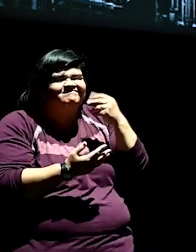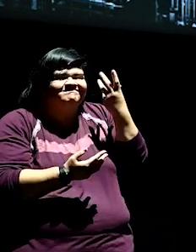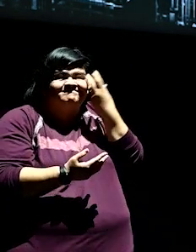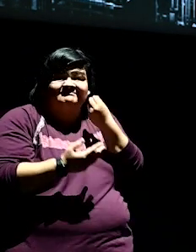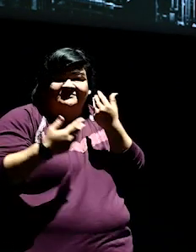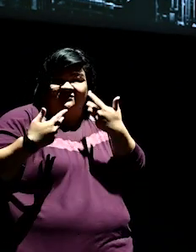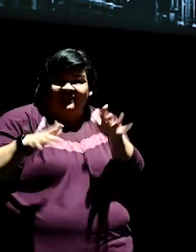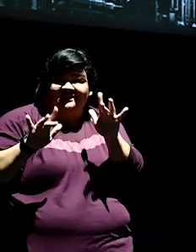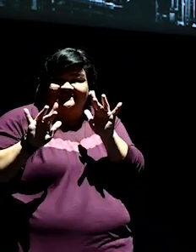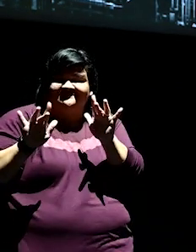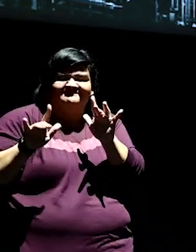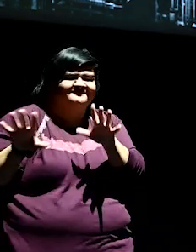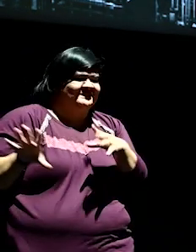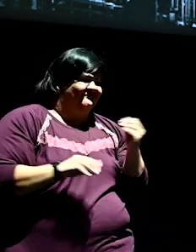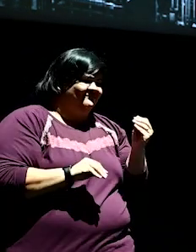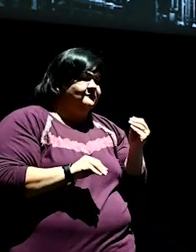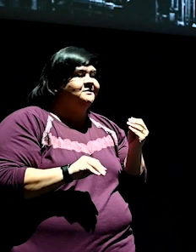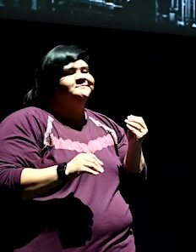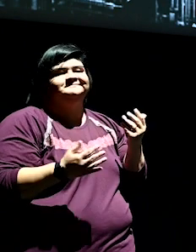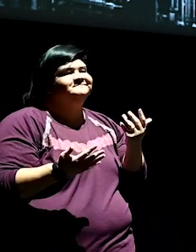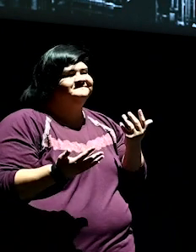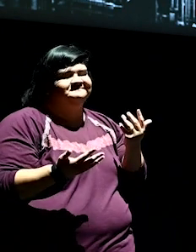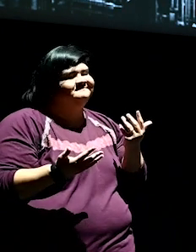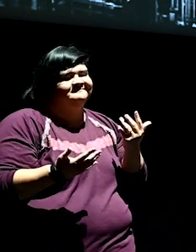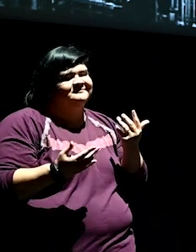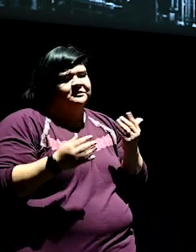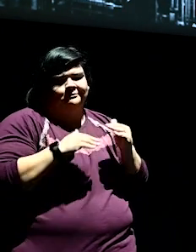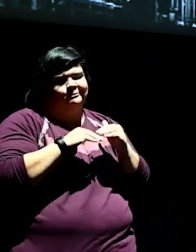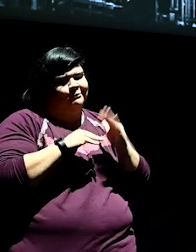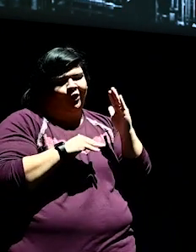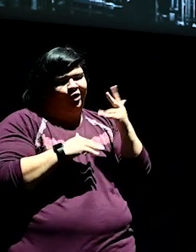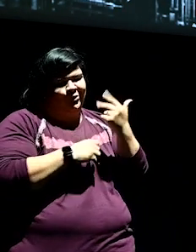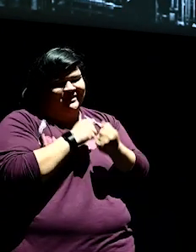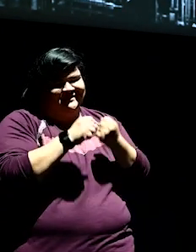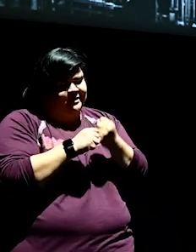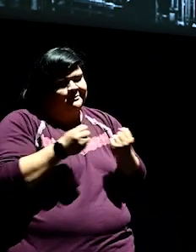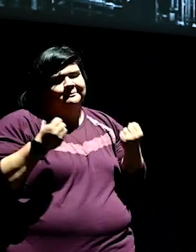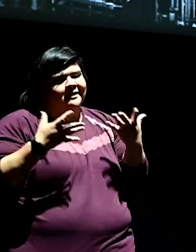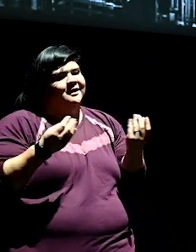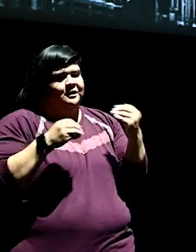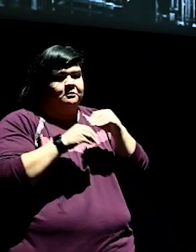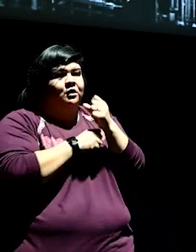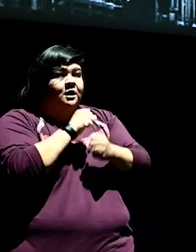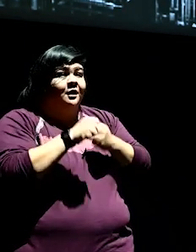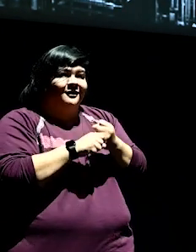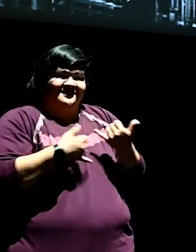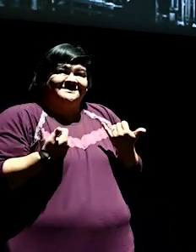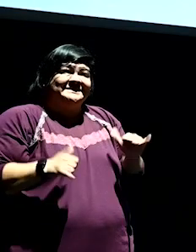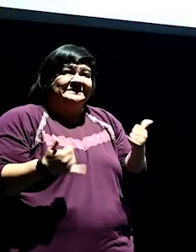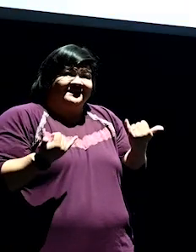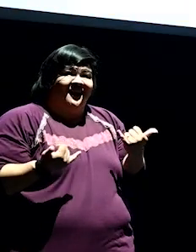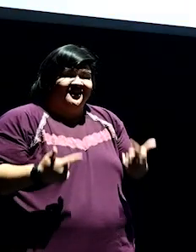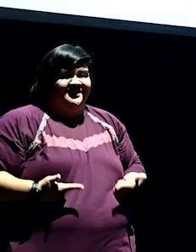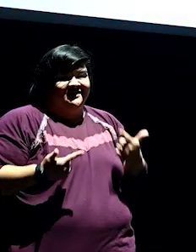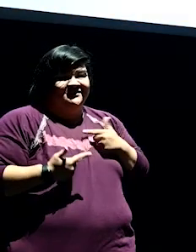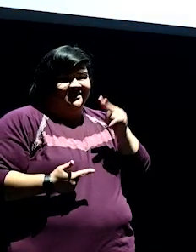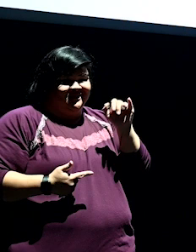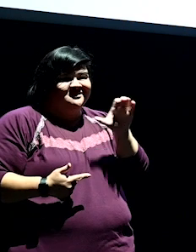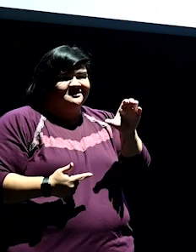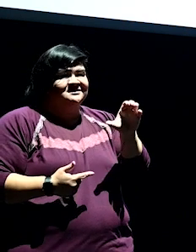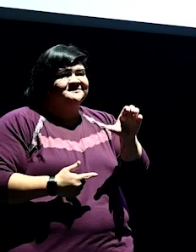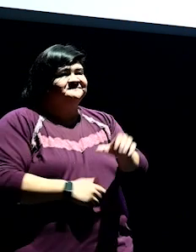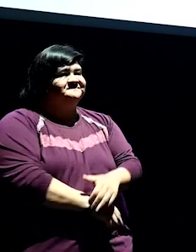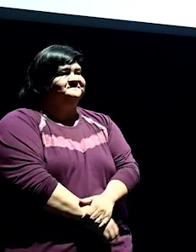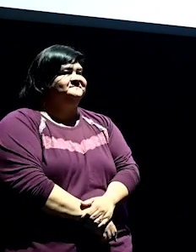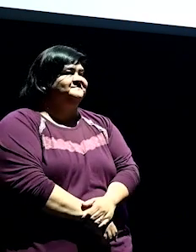leave. It ended up being many, many more years that I still live in New York.